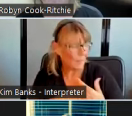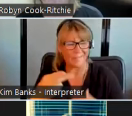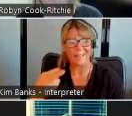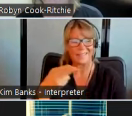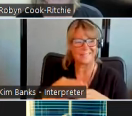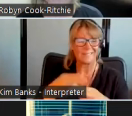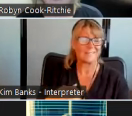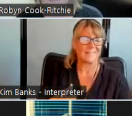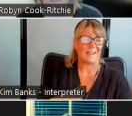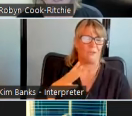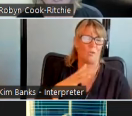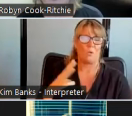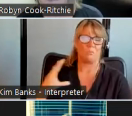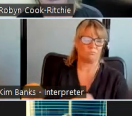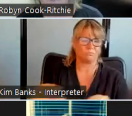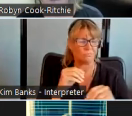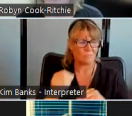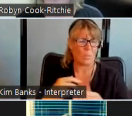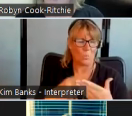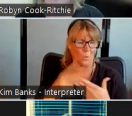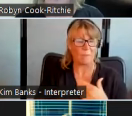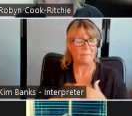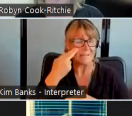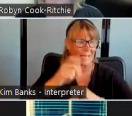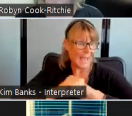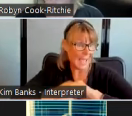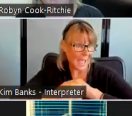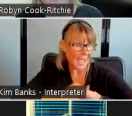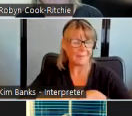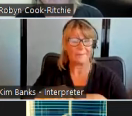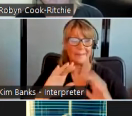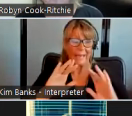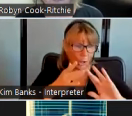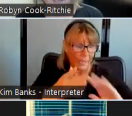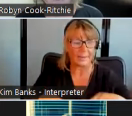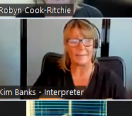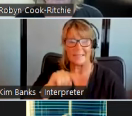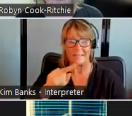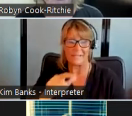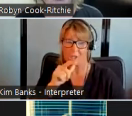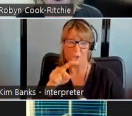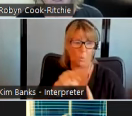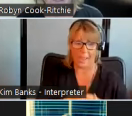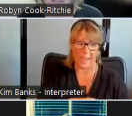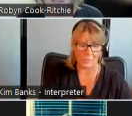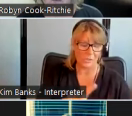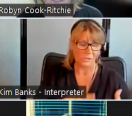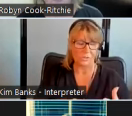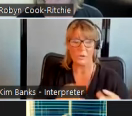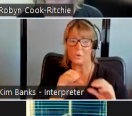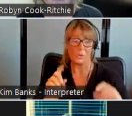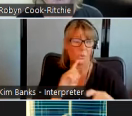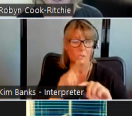of mouth, or if they've seen an ad or something. So those don't count, or no response doesn't